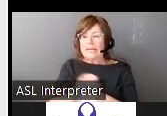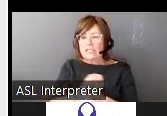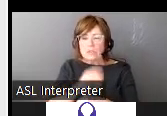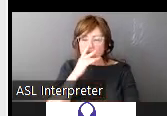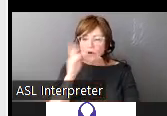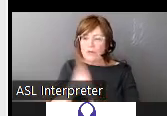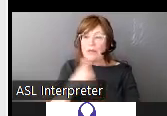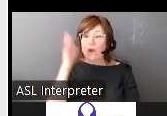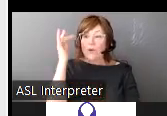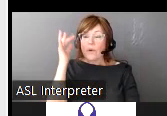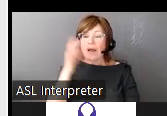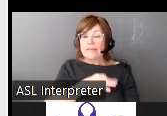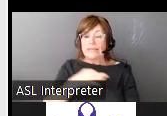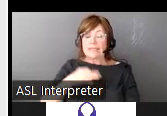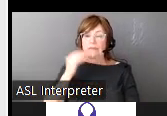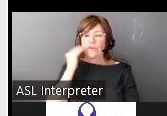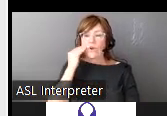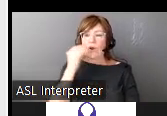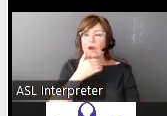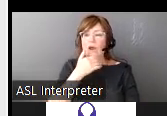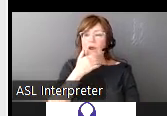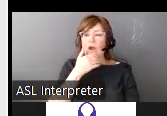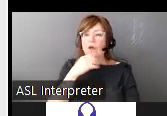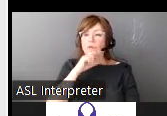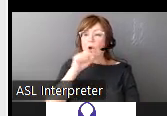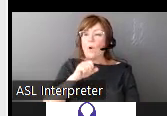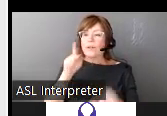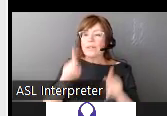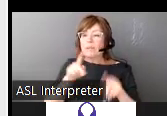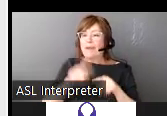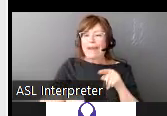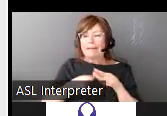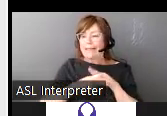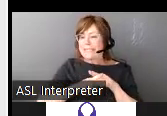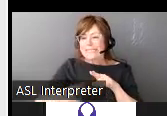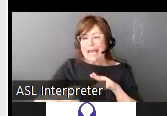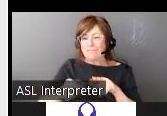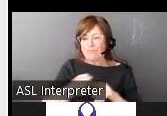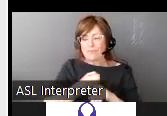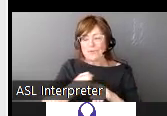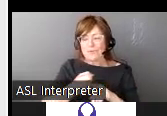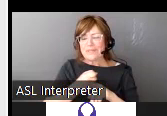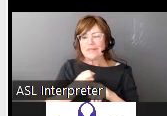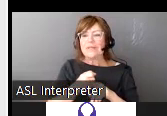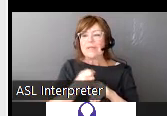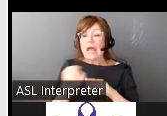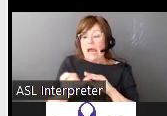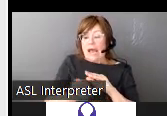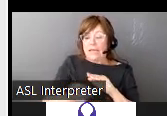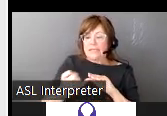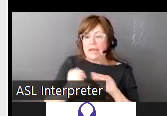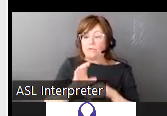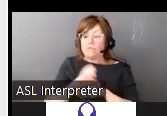reason is that the staff knows these older adults have no way to escape from abuse. In other words, social isolation forces